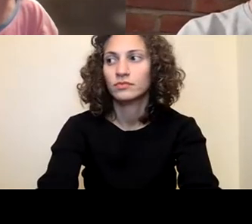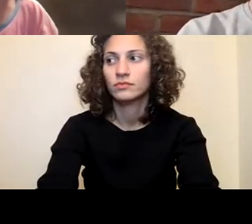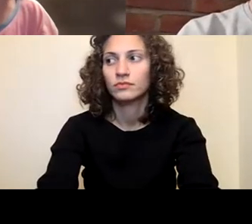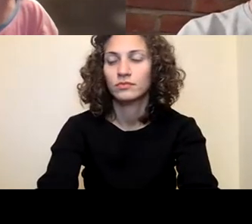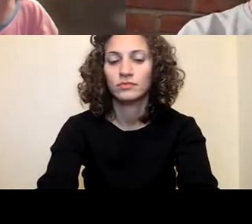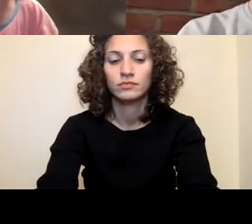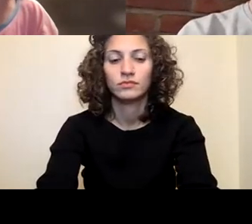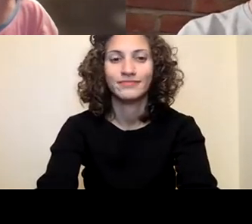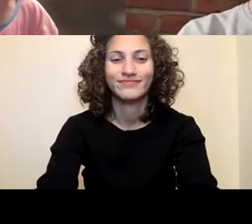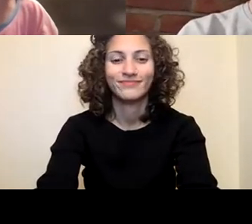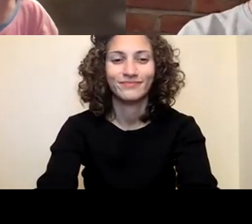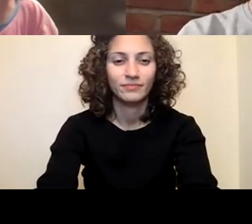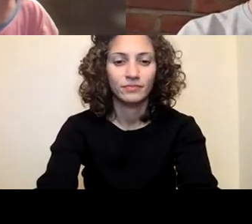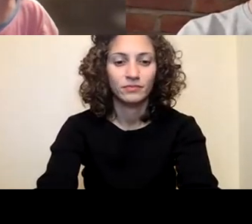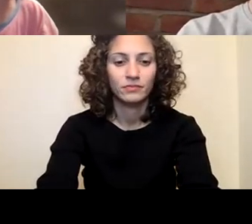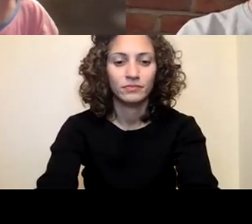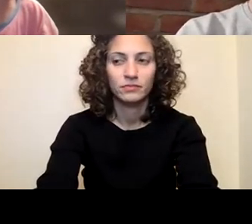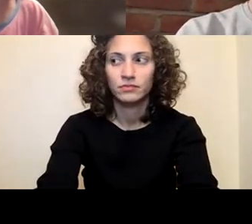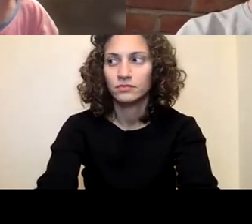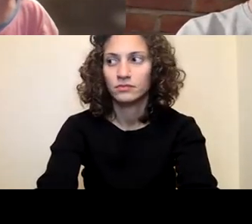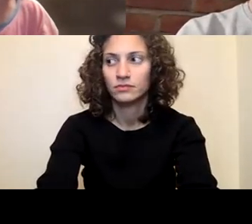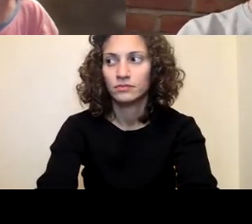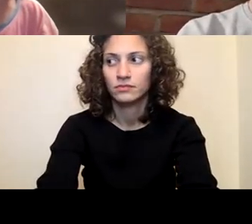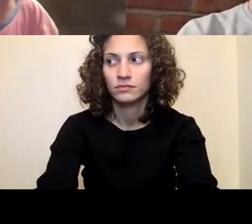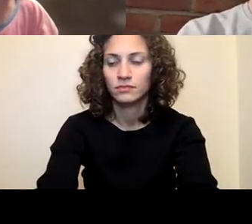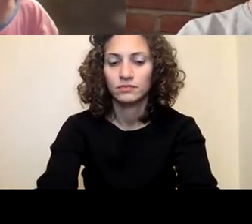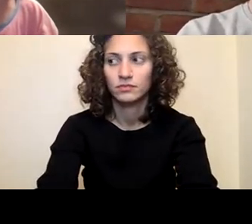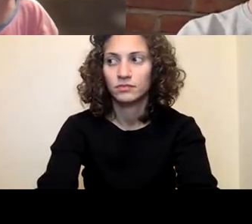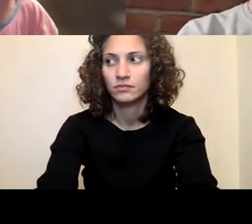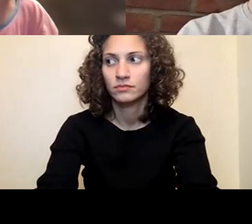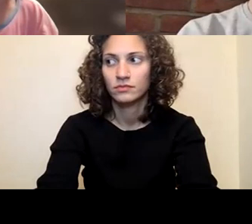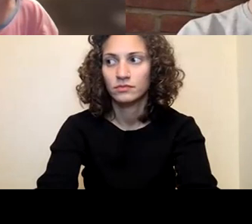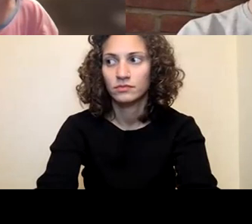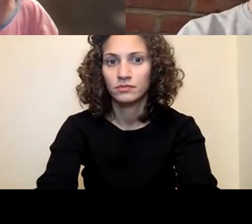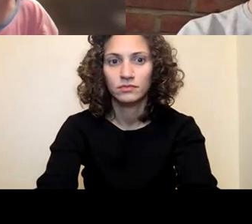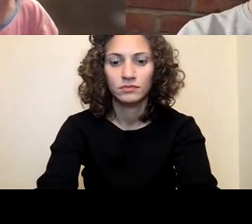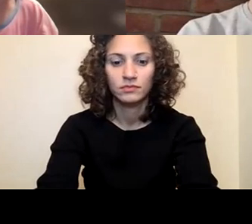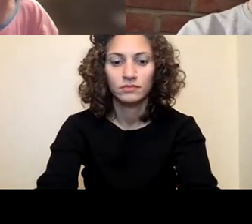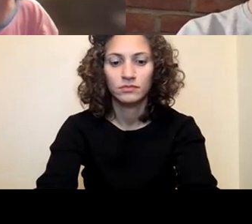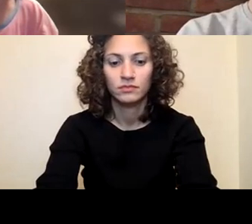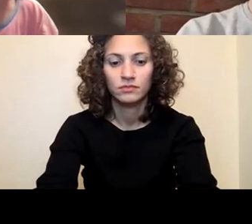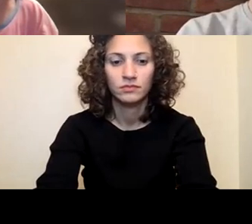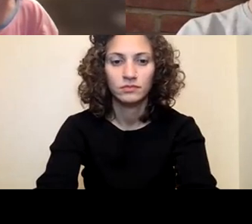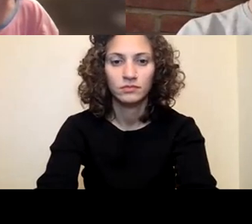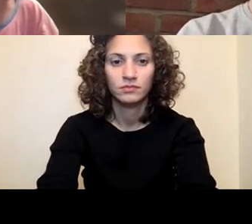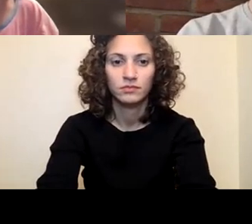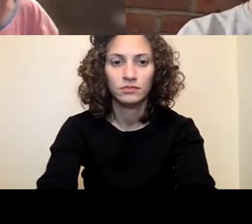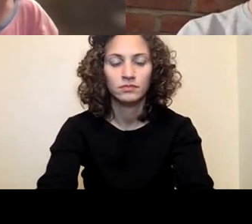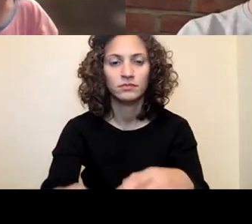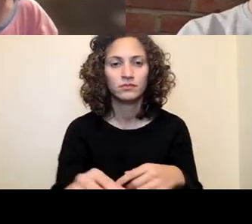Marie, is there one more question that would be good to end